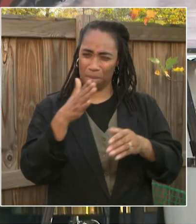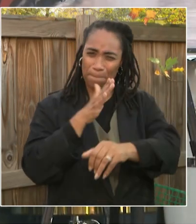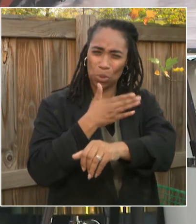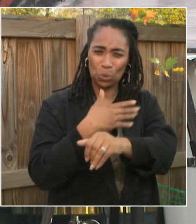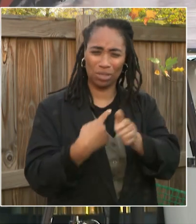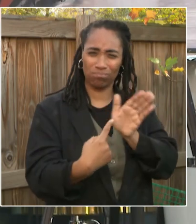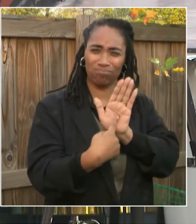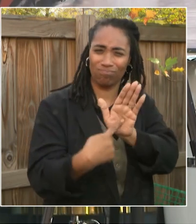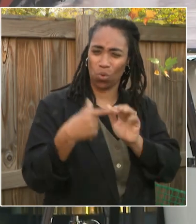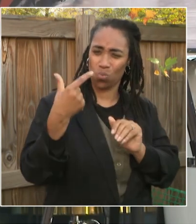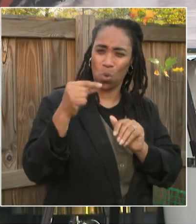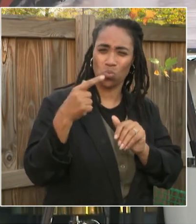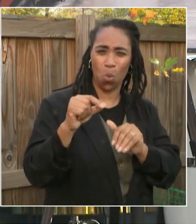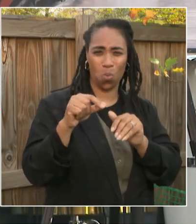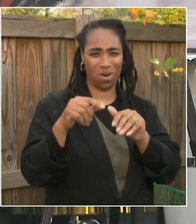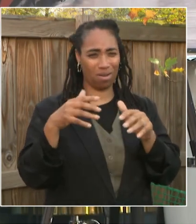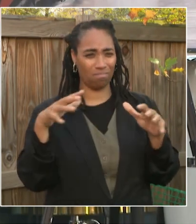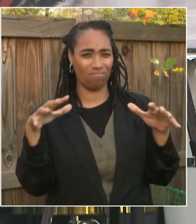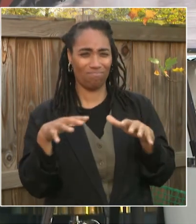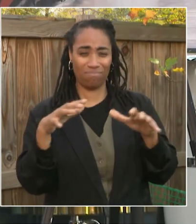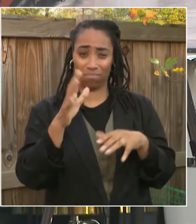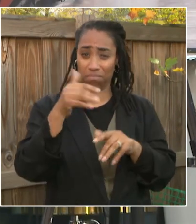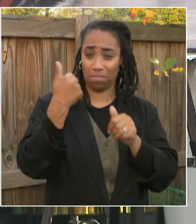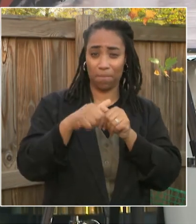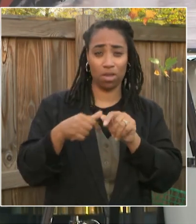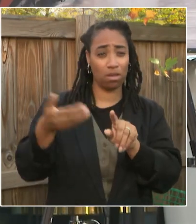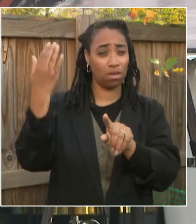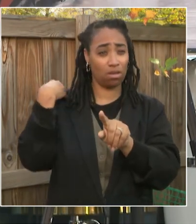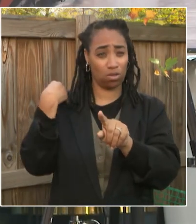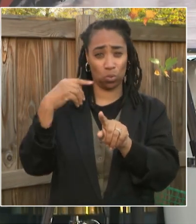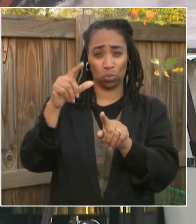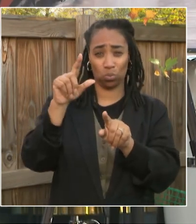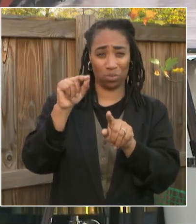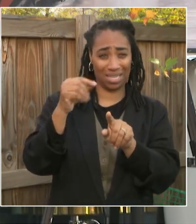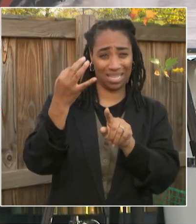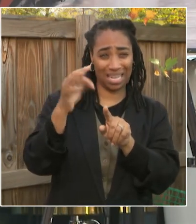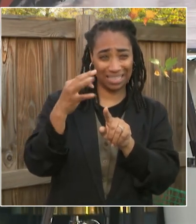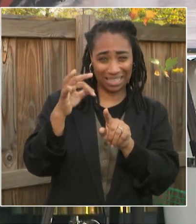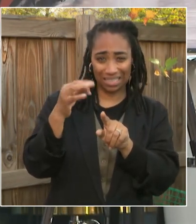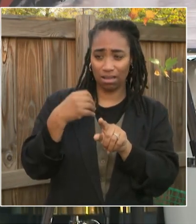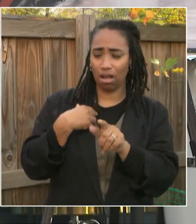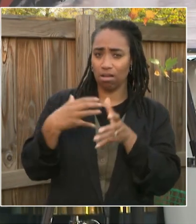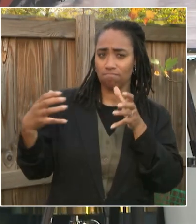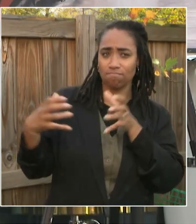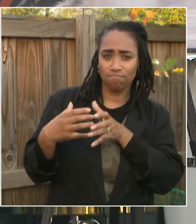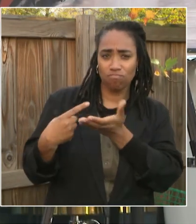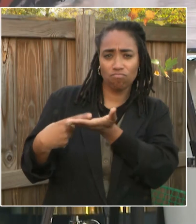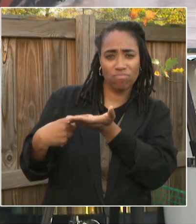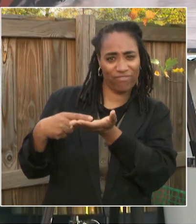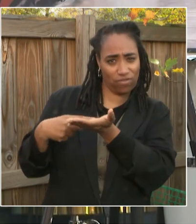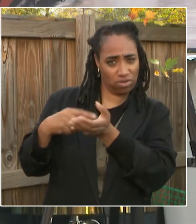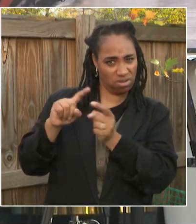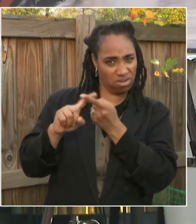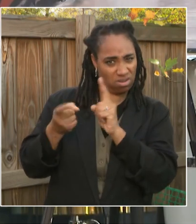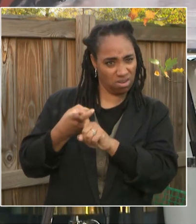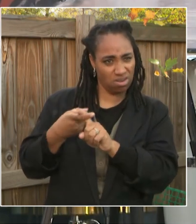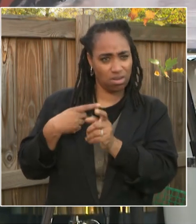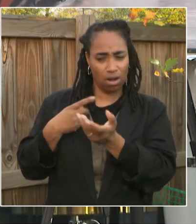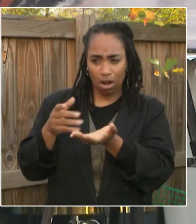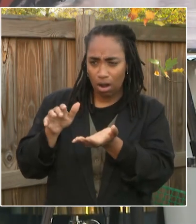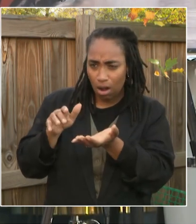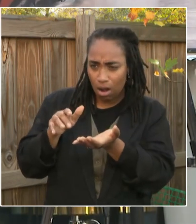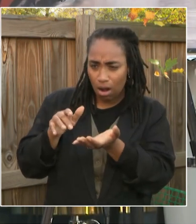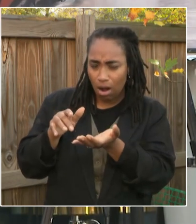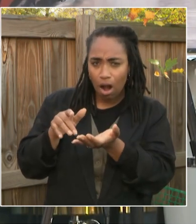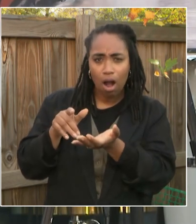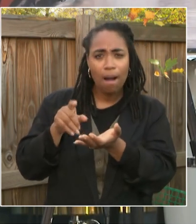in 2019, talking to people like Cam, one of my good buddies, to introduce legislation to make go-go the official music of